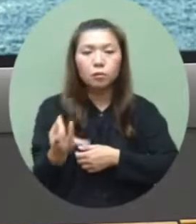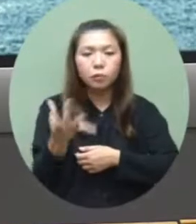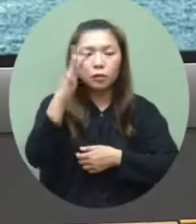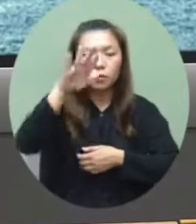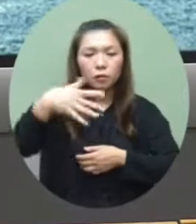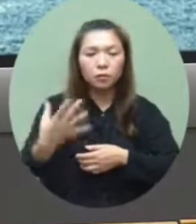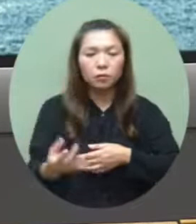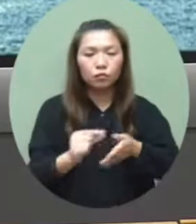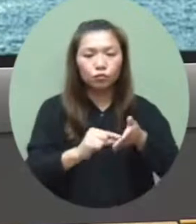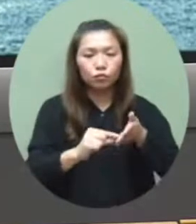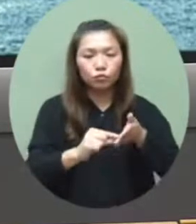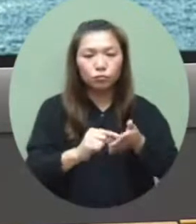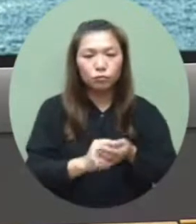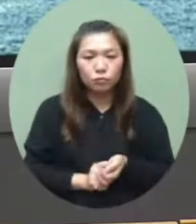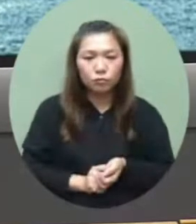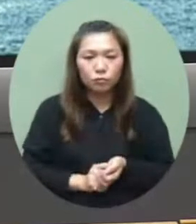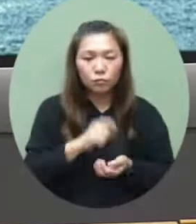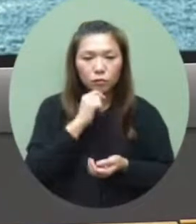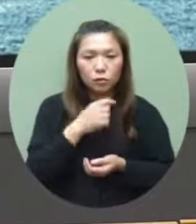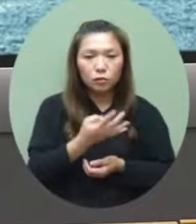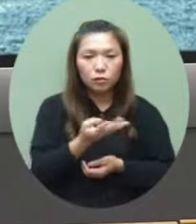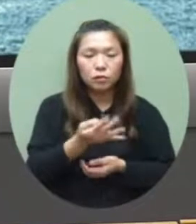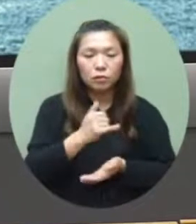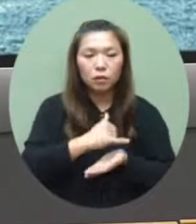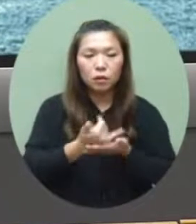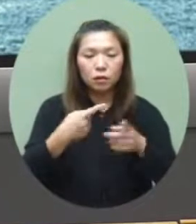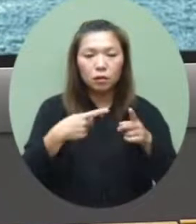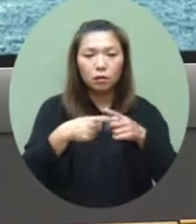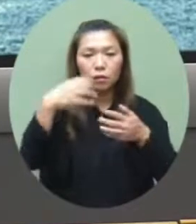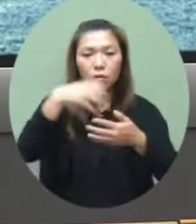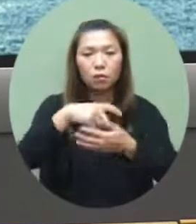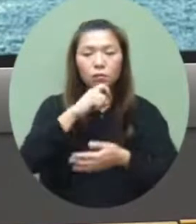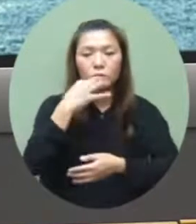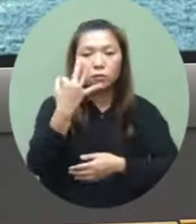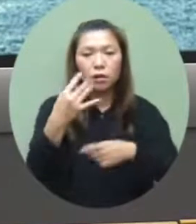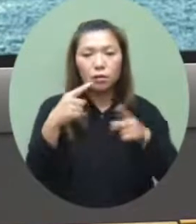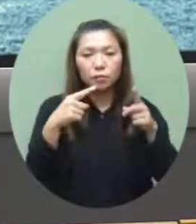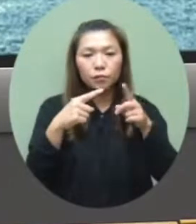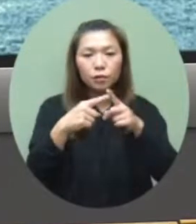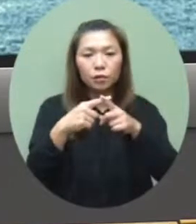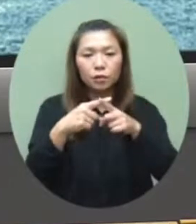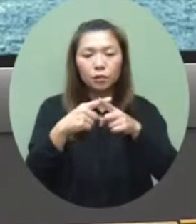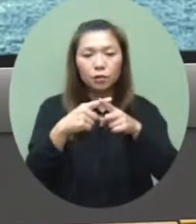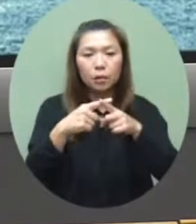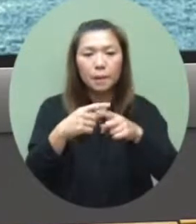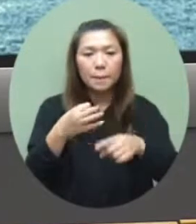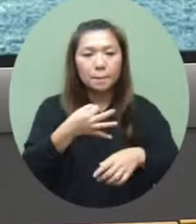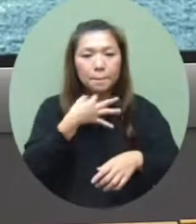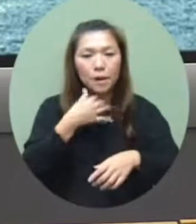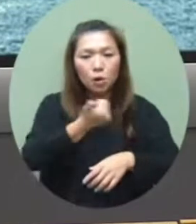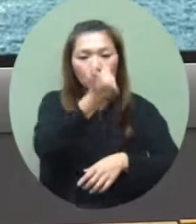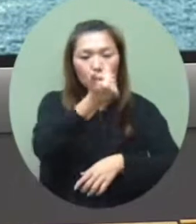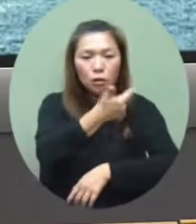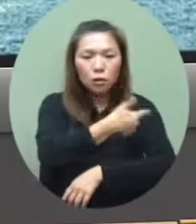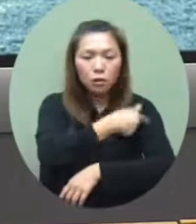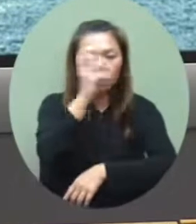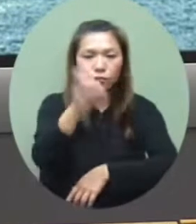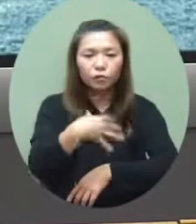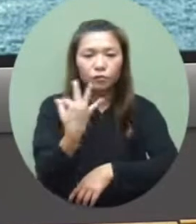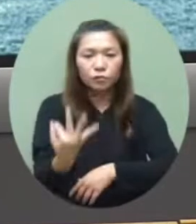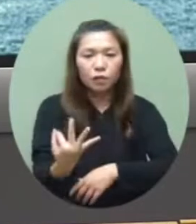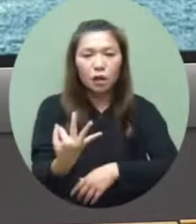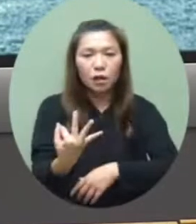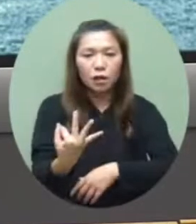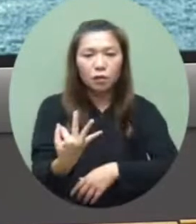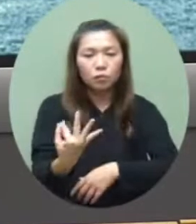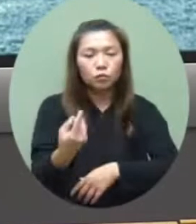cases, 2 of the deceased were care home residents. And among the 4, 3 of them had not